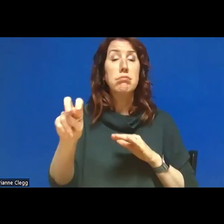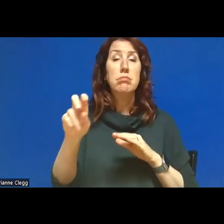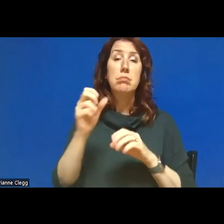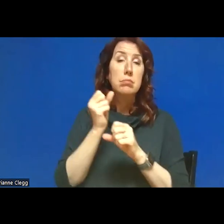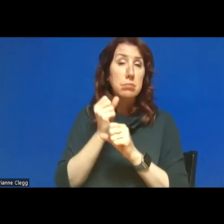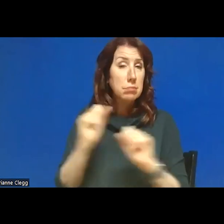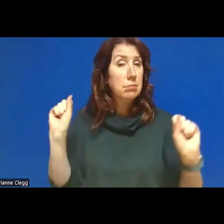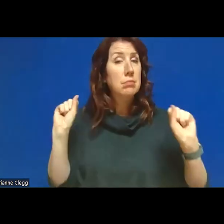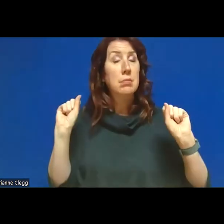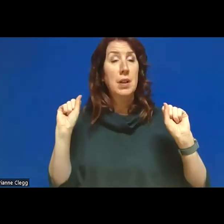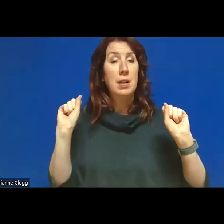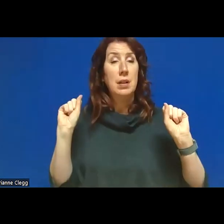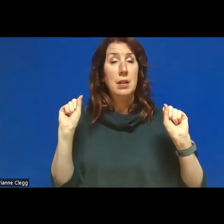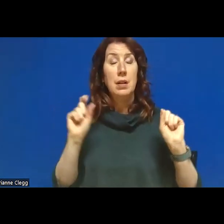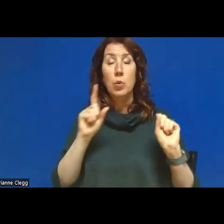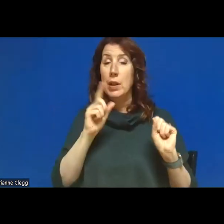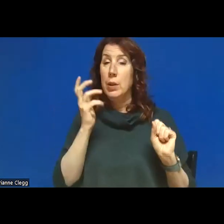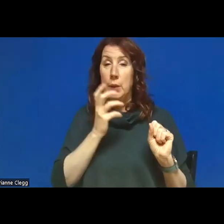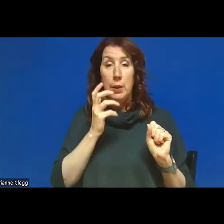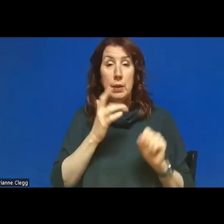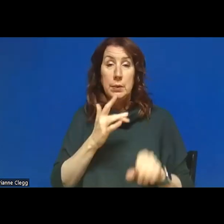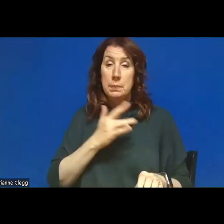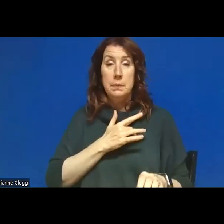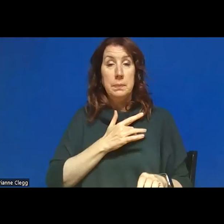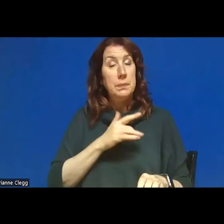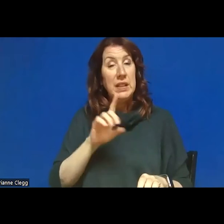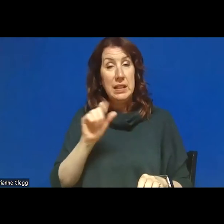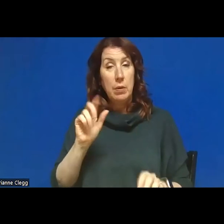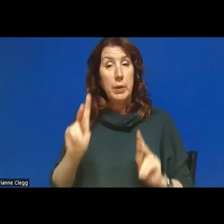That means everything to disabled people. Our autonomy